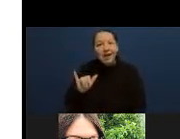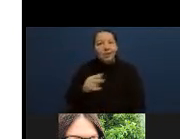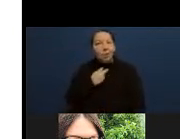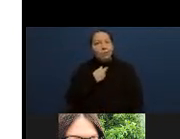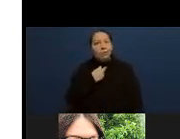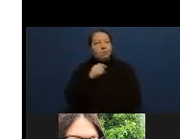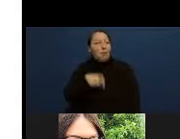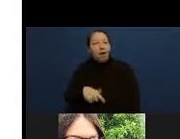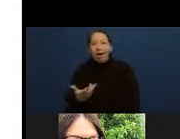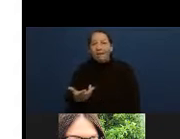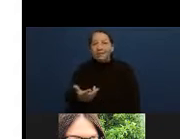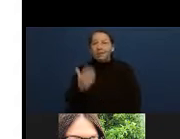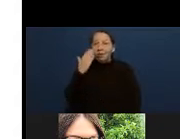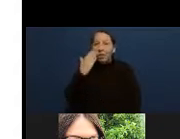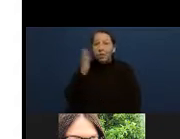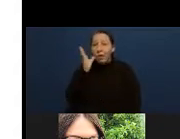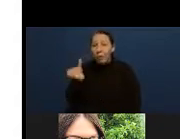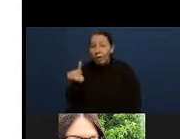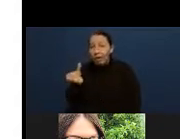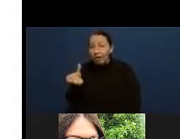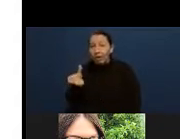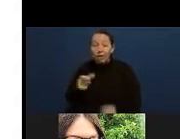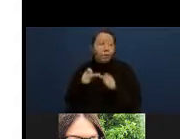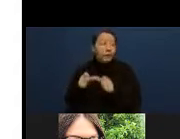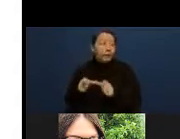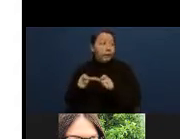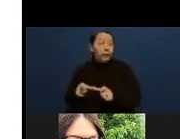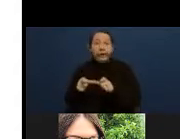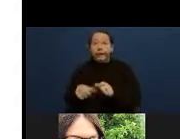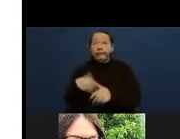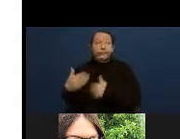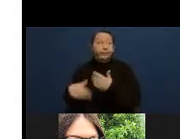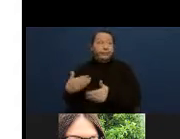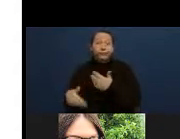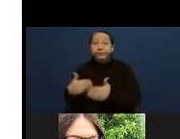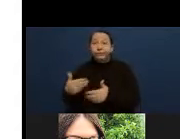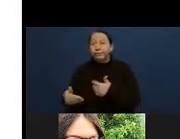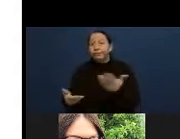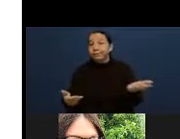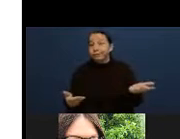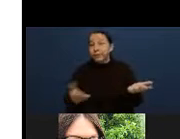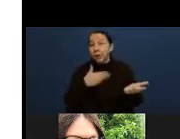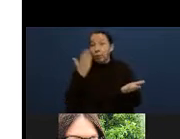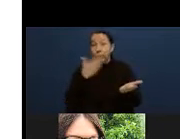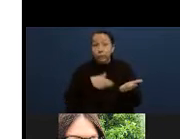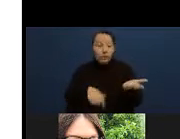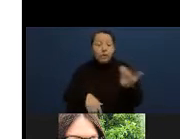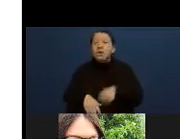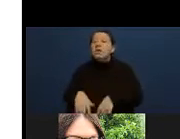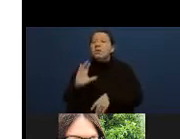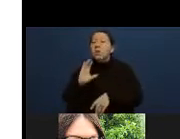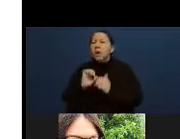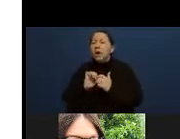that we're going to do it, and we're going to continue to do it. And so how our job here